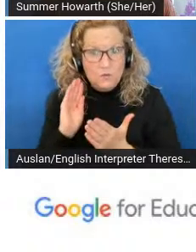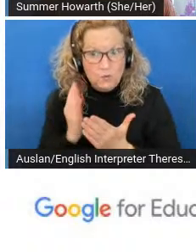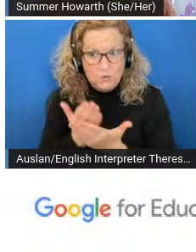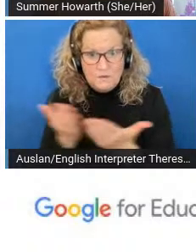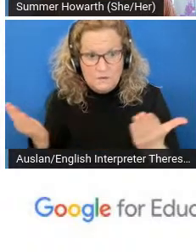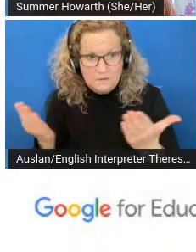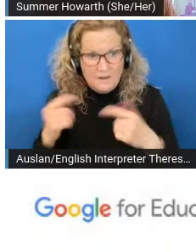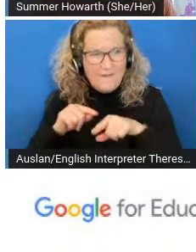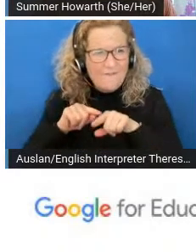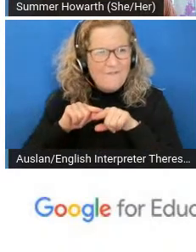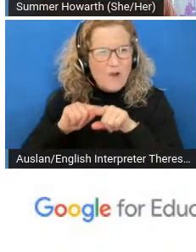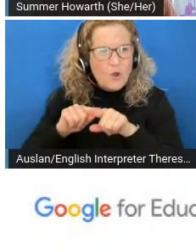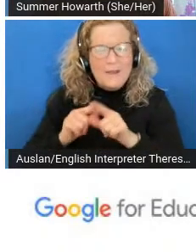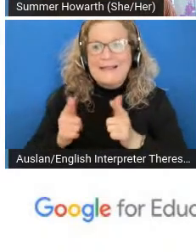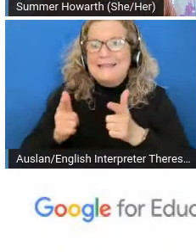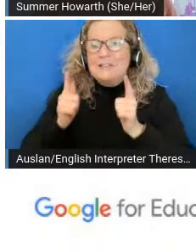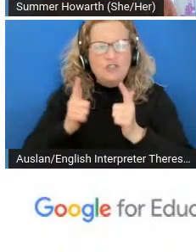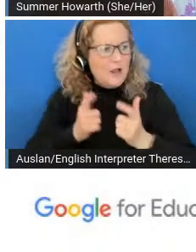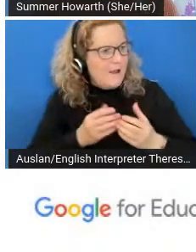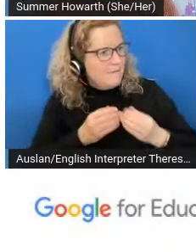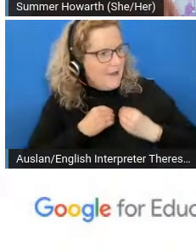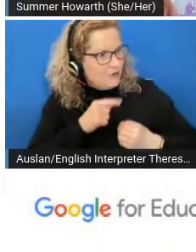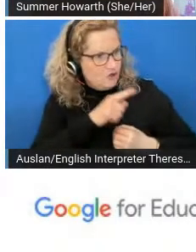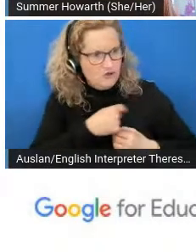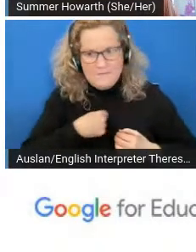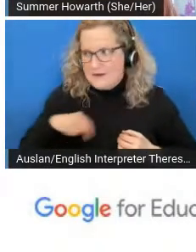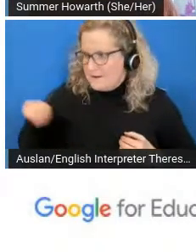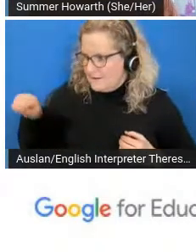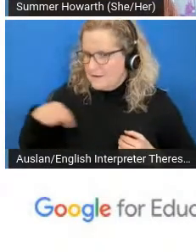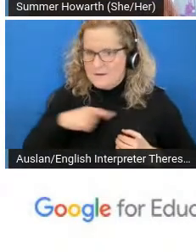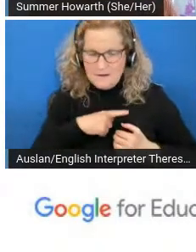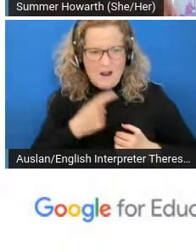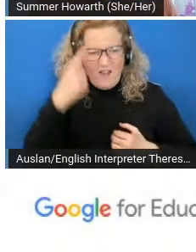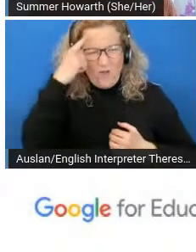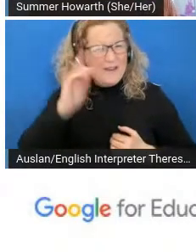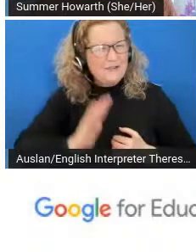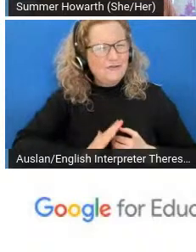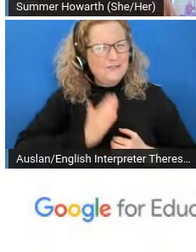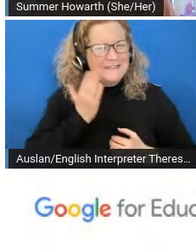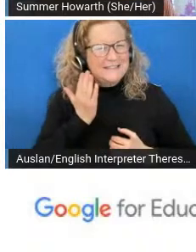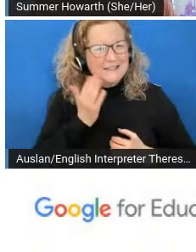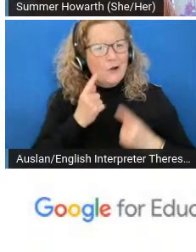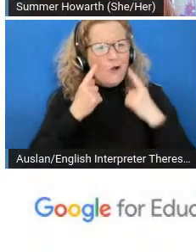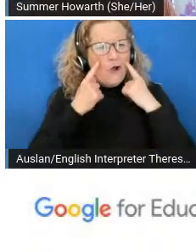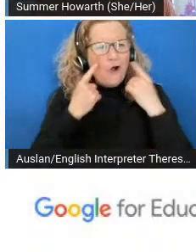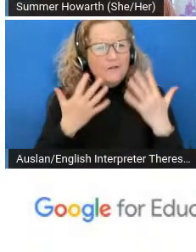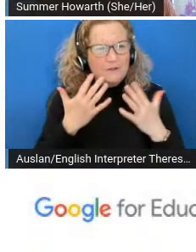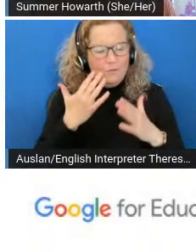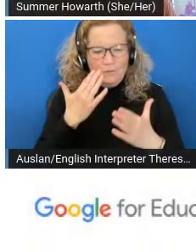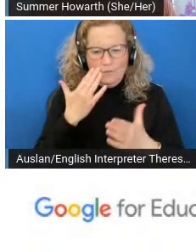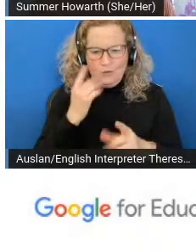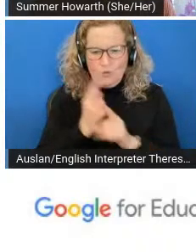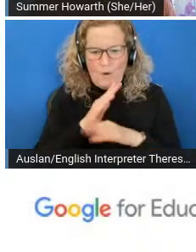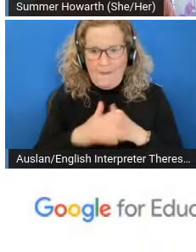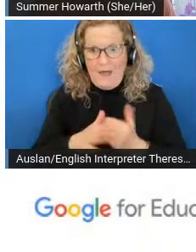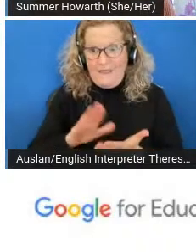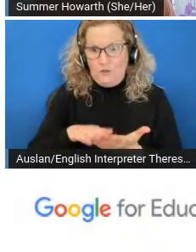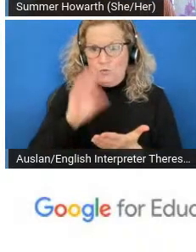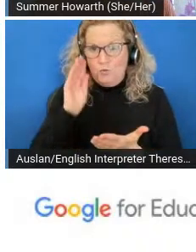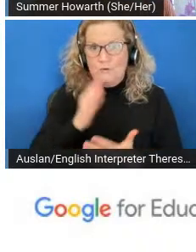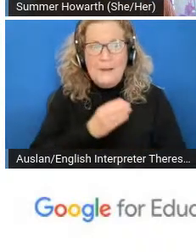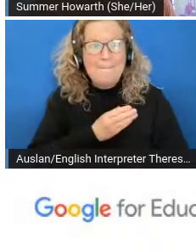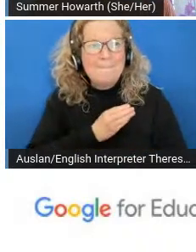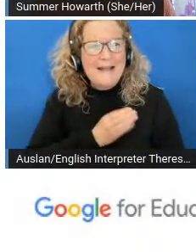on the teachers' passions. And I thought that was really interesting because often we talk about passion, the students' passions. But one of the